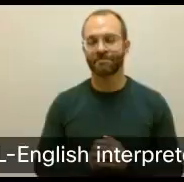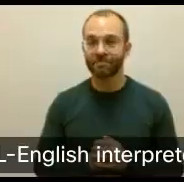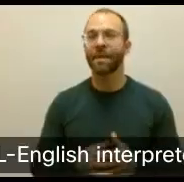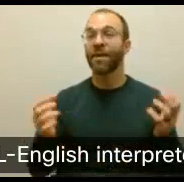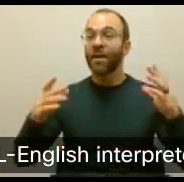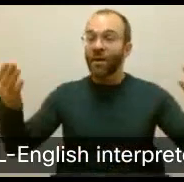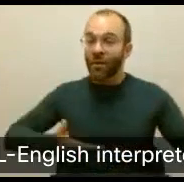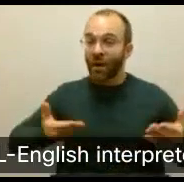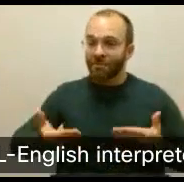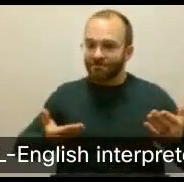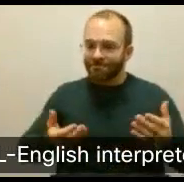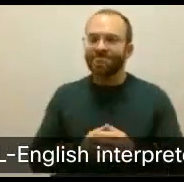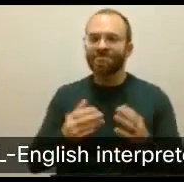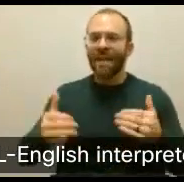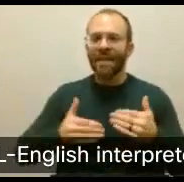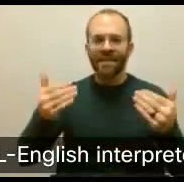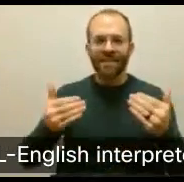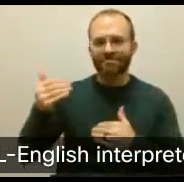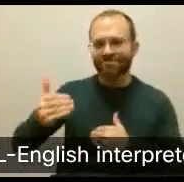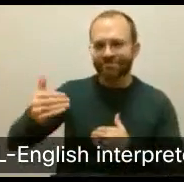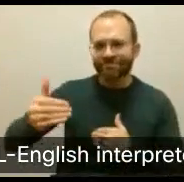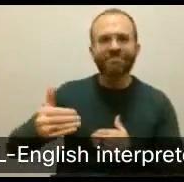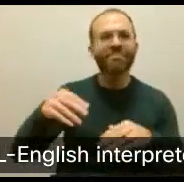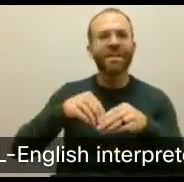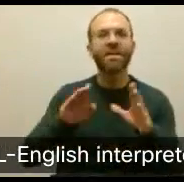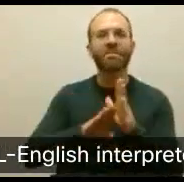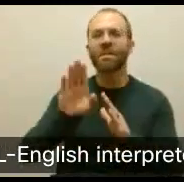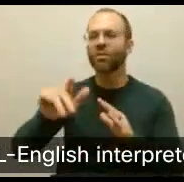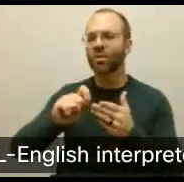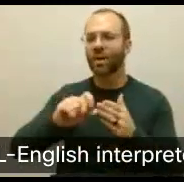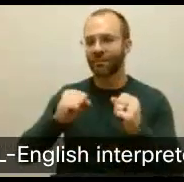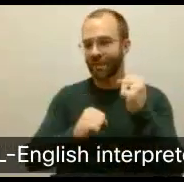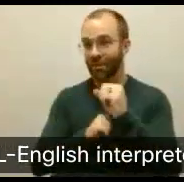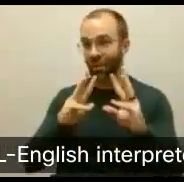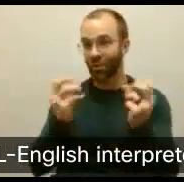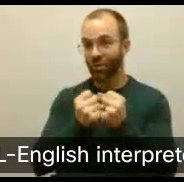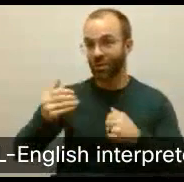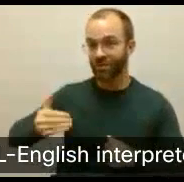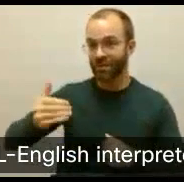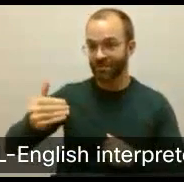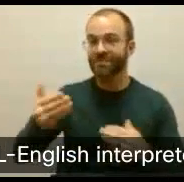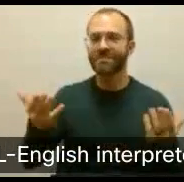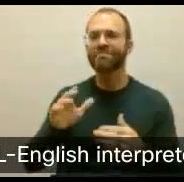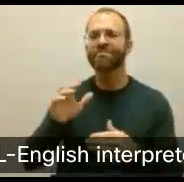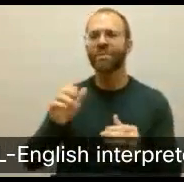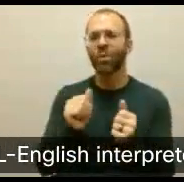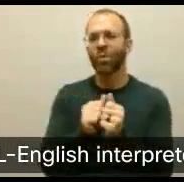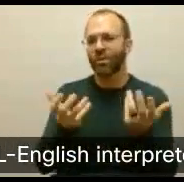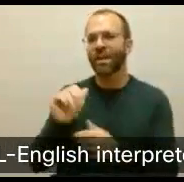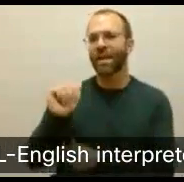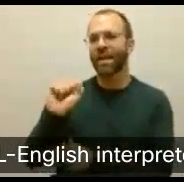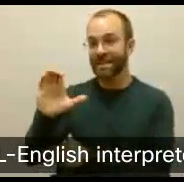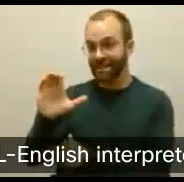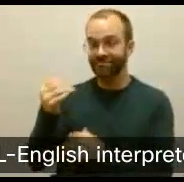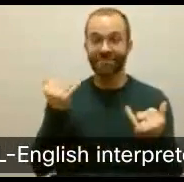Okay, well, welcome to the next rendition of Build Your Writing Foundation workshops, our workshop series here with the ASC. Today